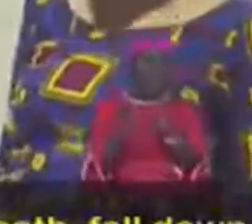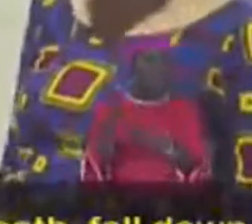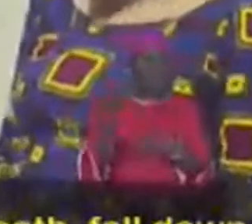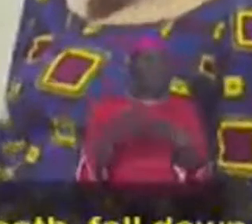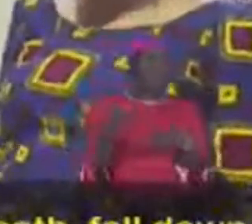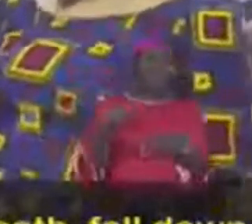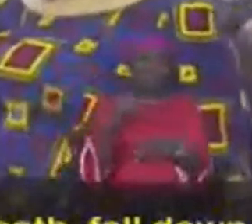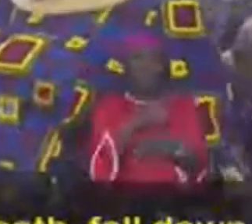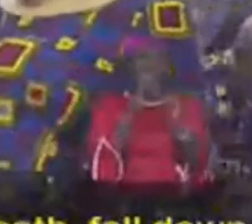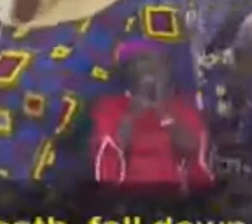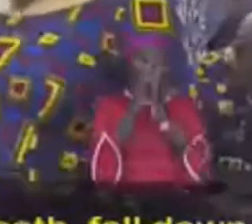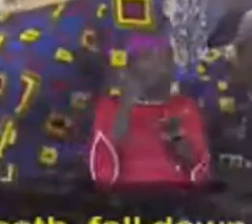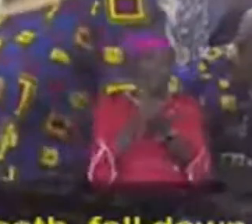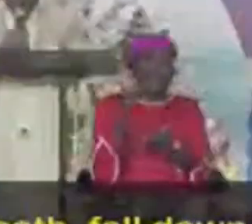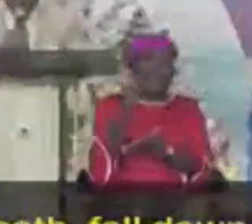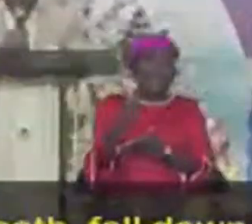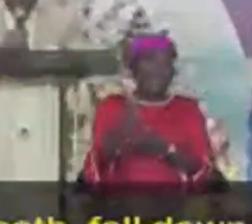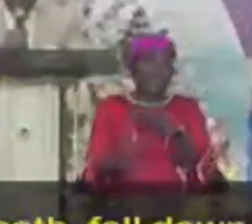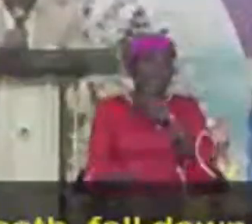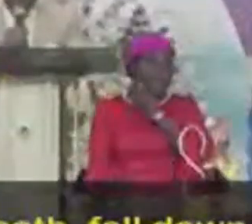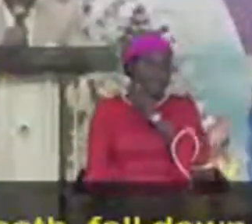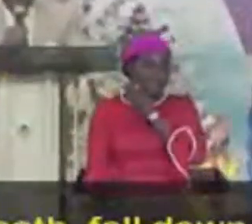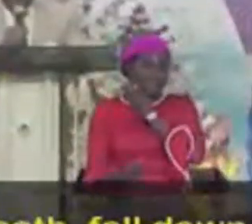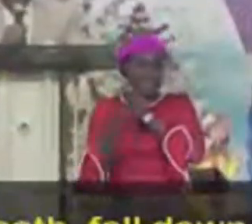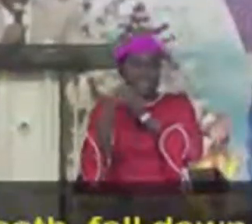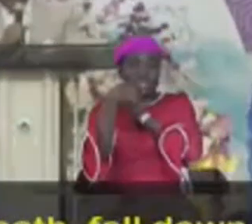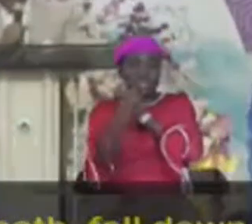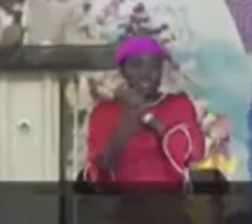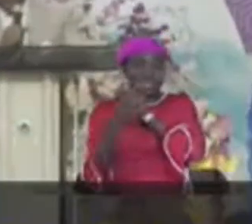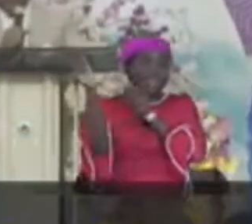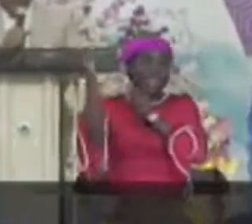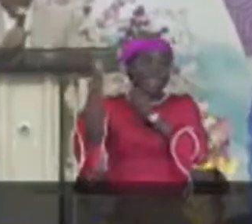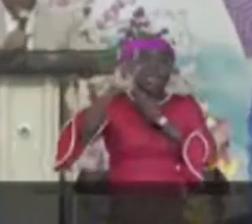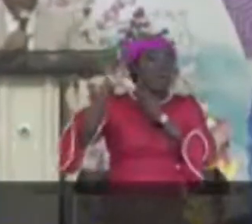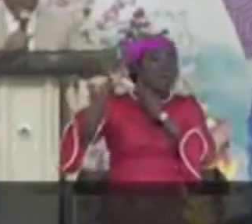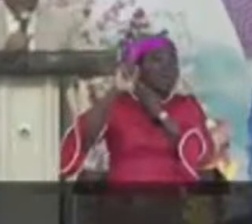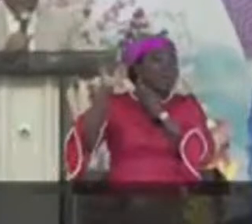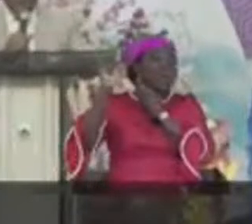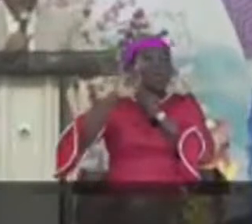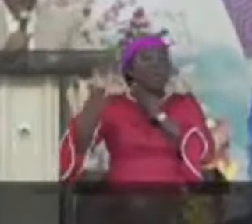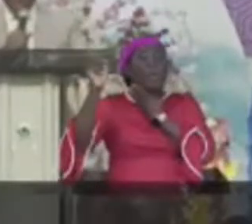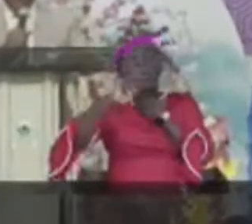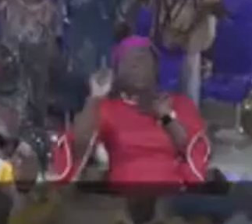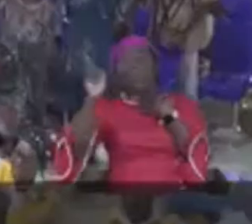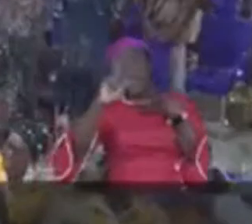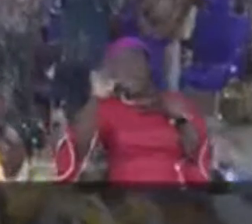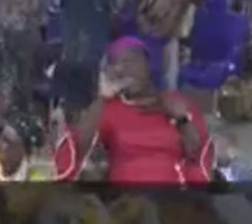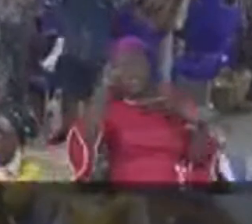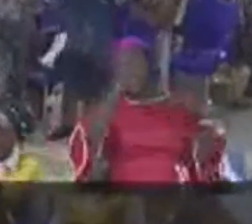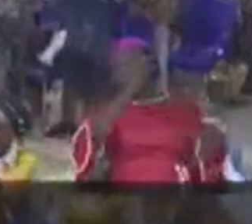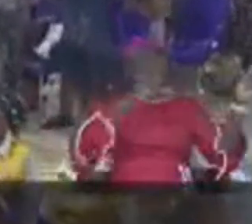Then we pray. Say, where is the Lord God of